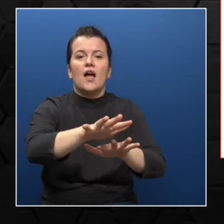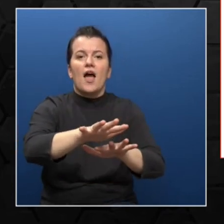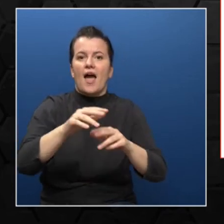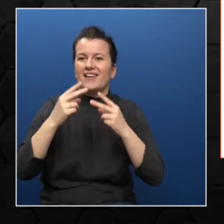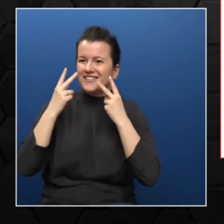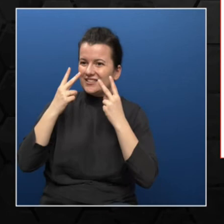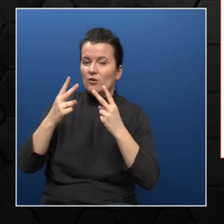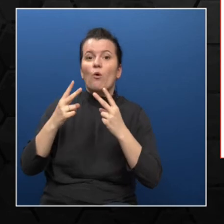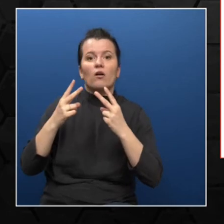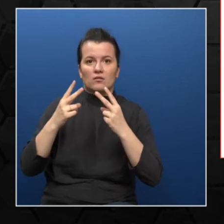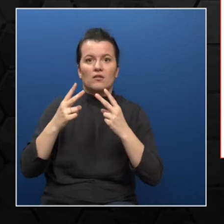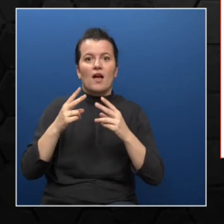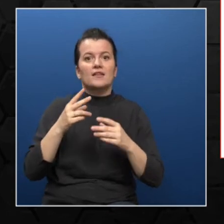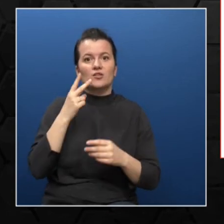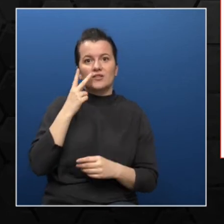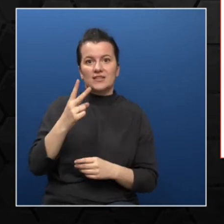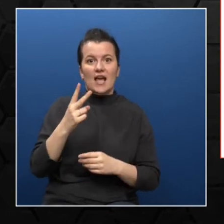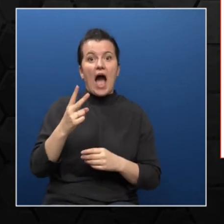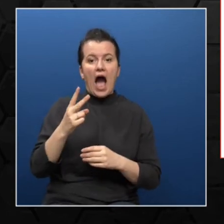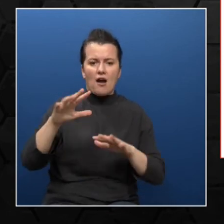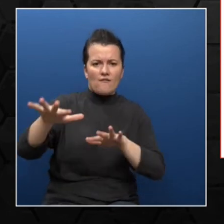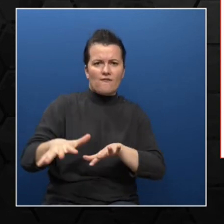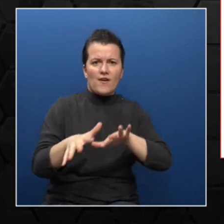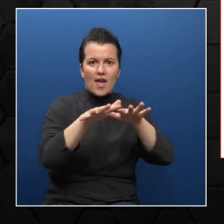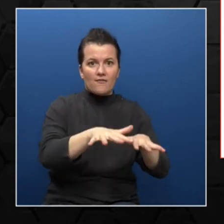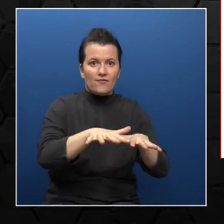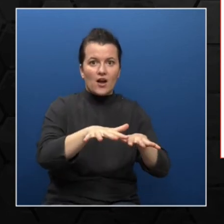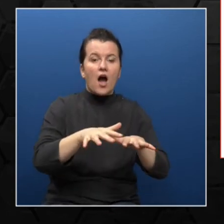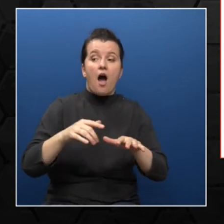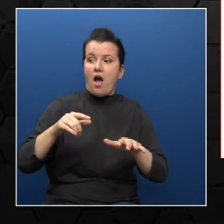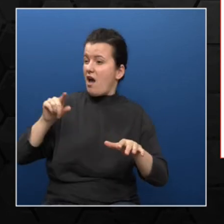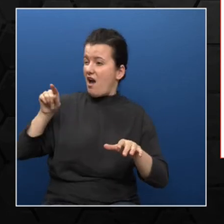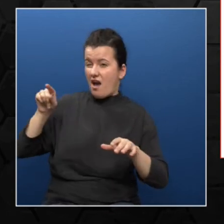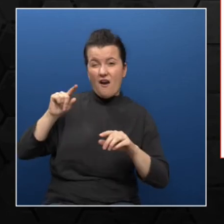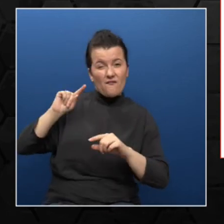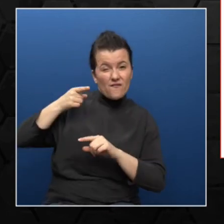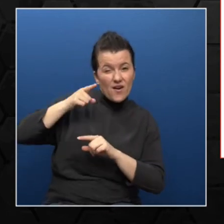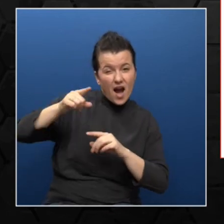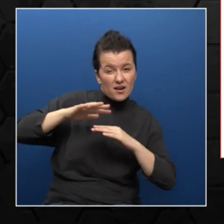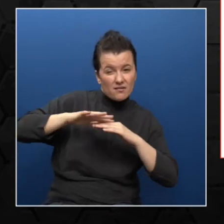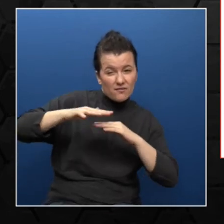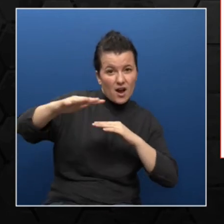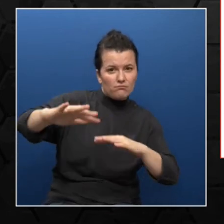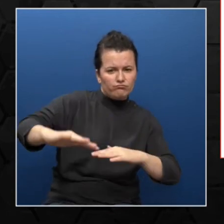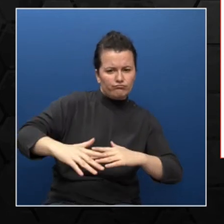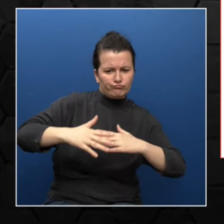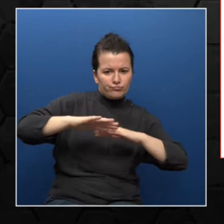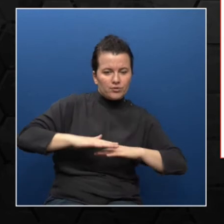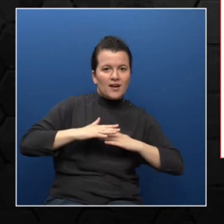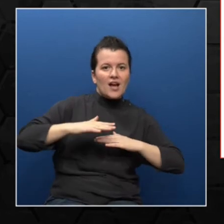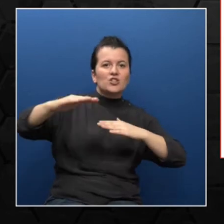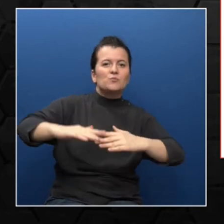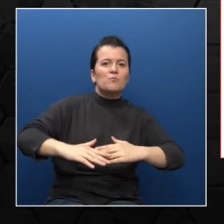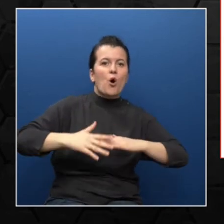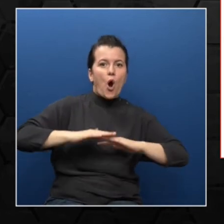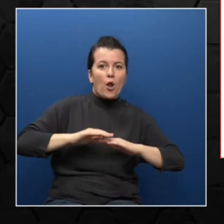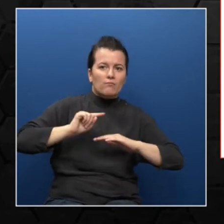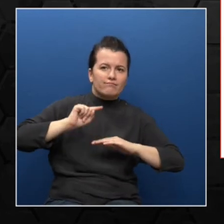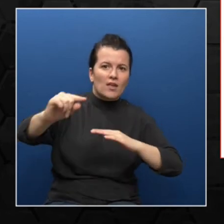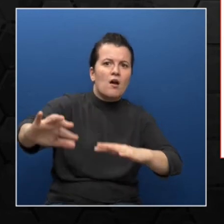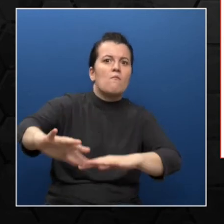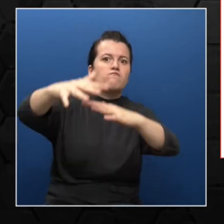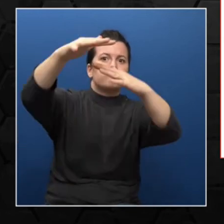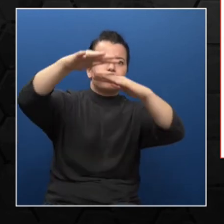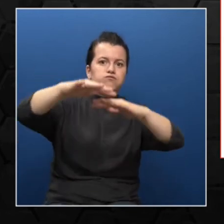from the ocean floor you are. So now on the ocean floor, you need to find the deepest point, and you can get to know that because of the wavelength